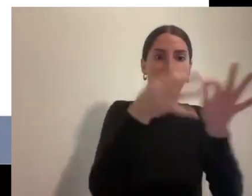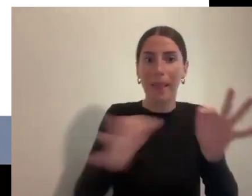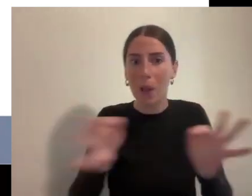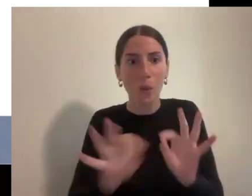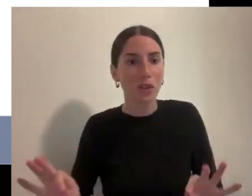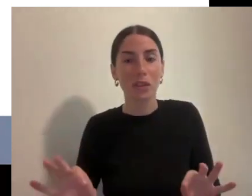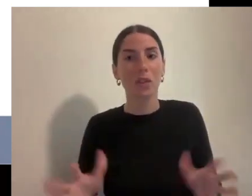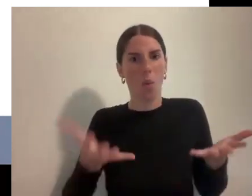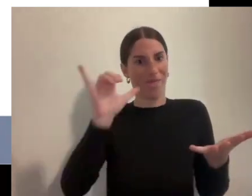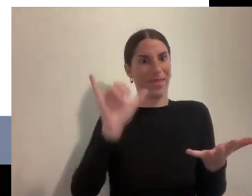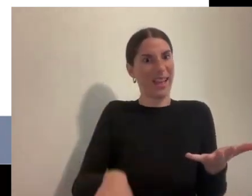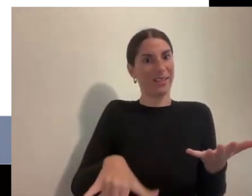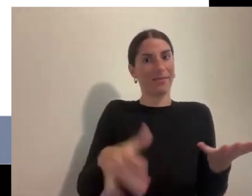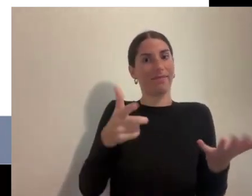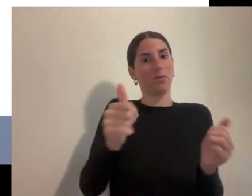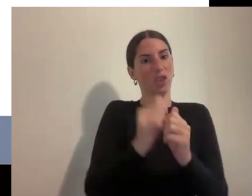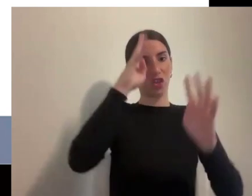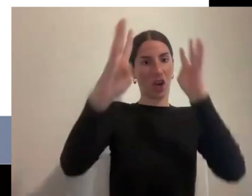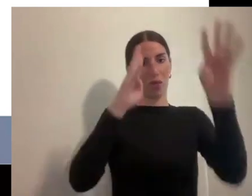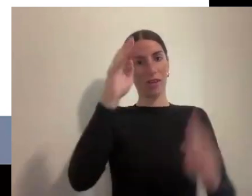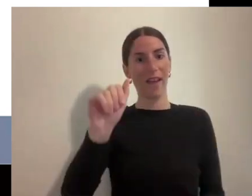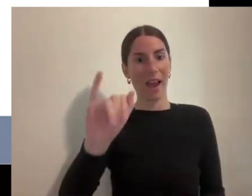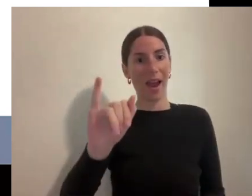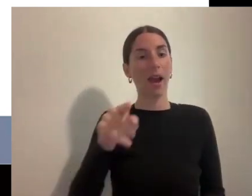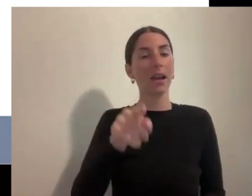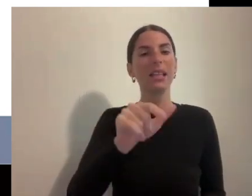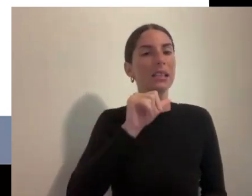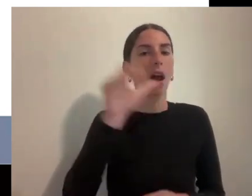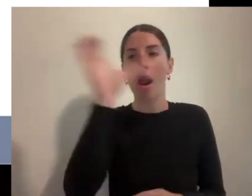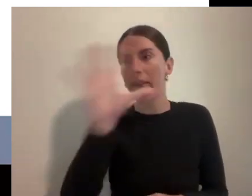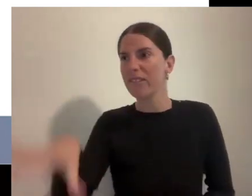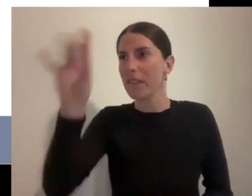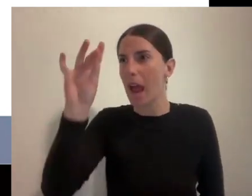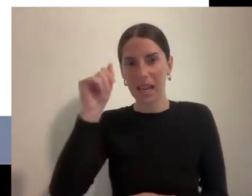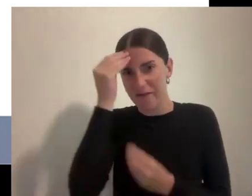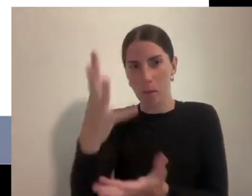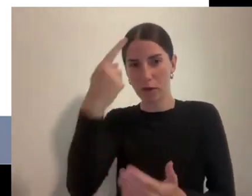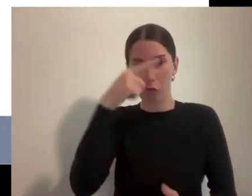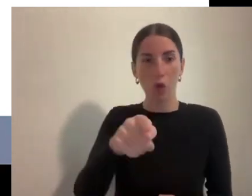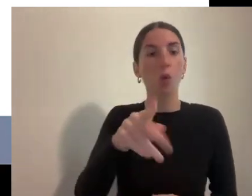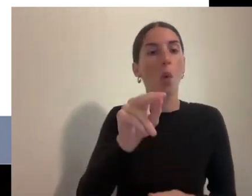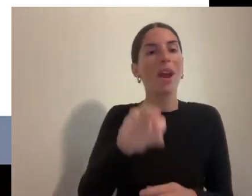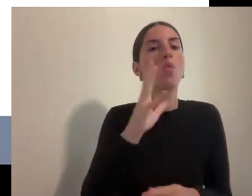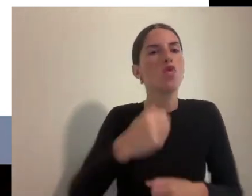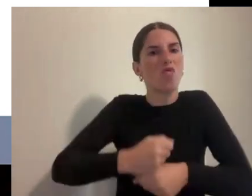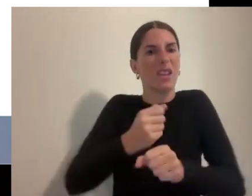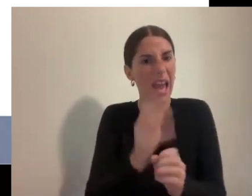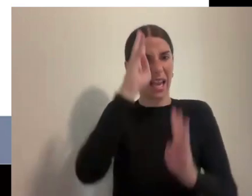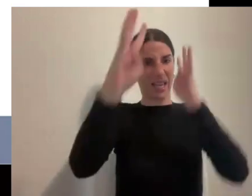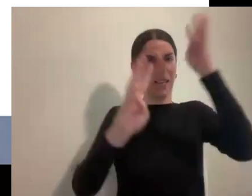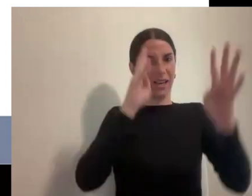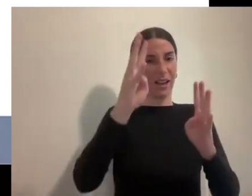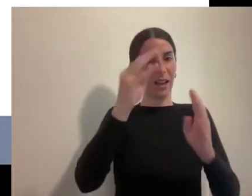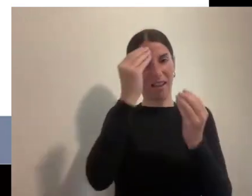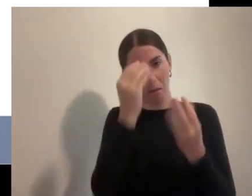And that is what happens with generative AI. It doesn't go and find information for you, it generates information for you.